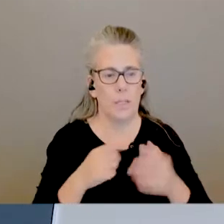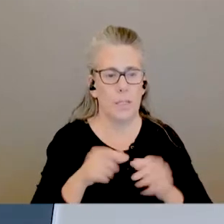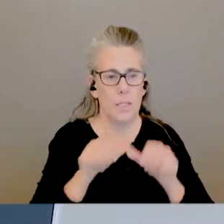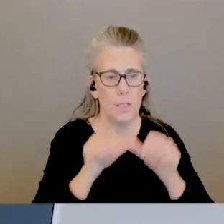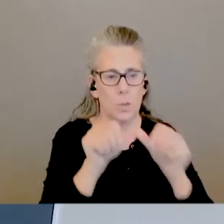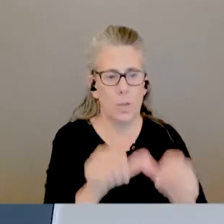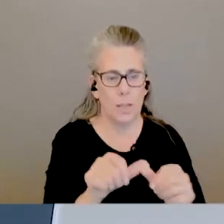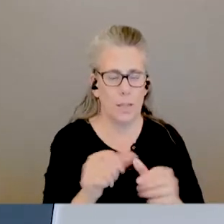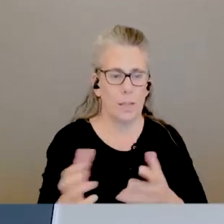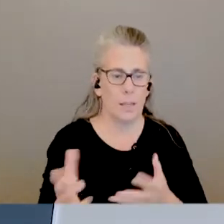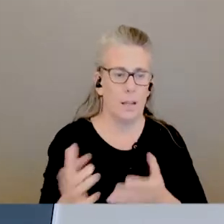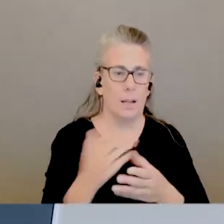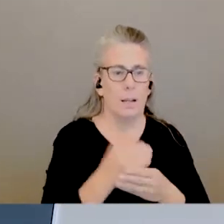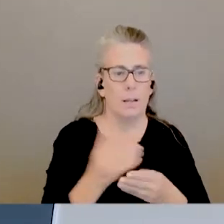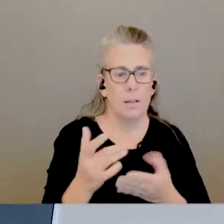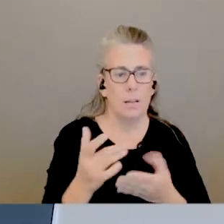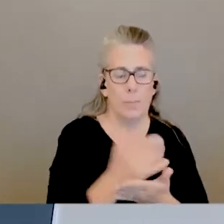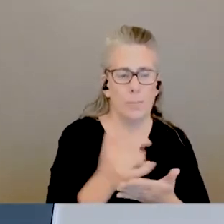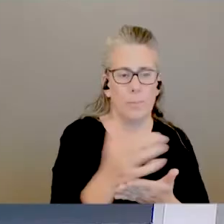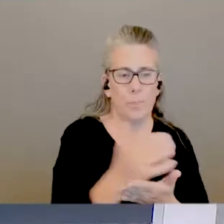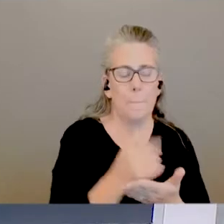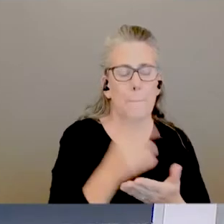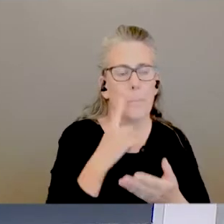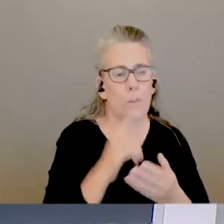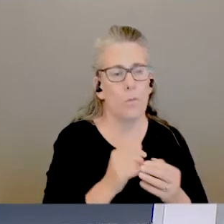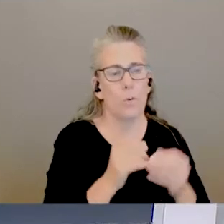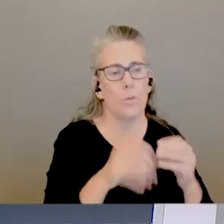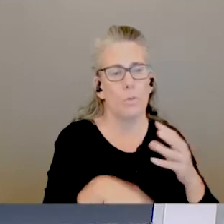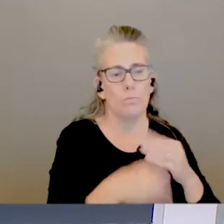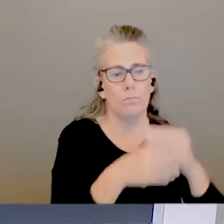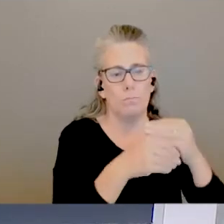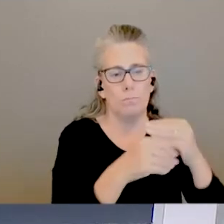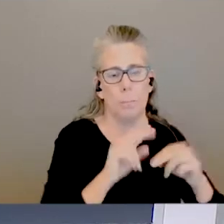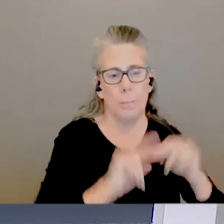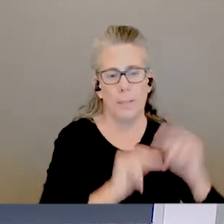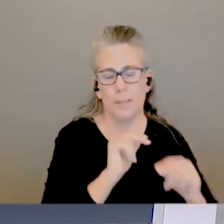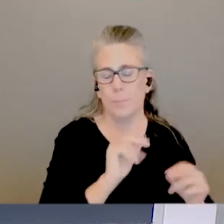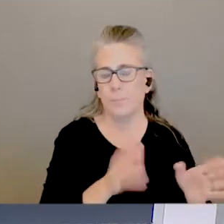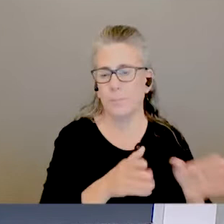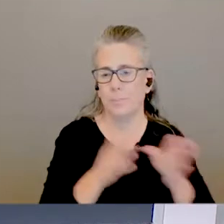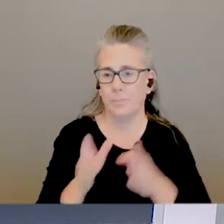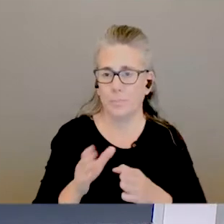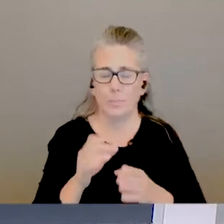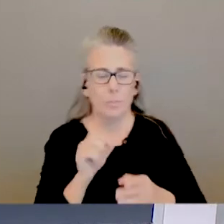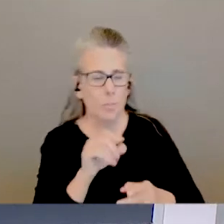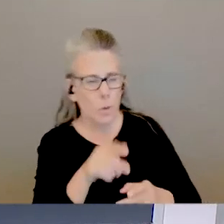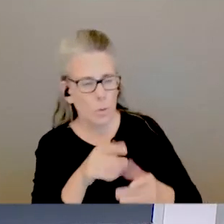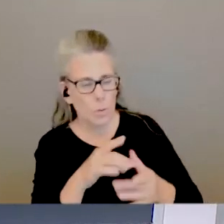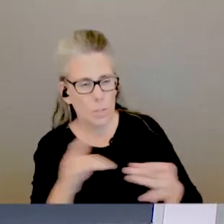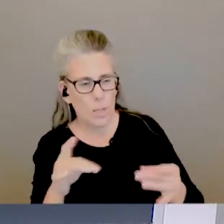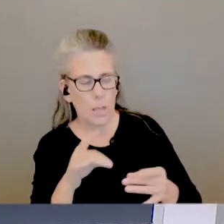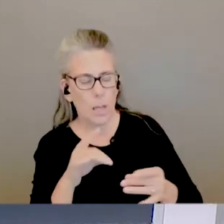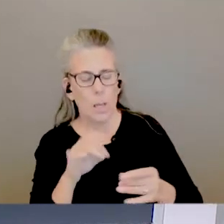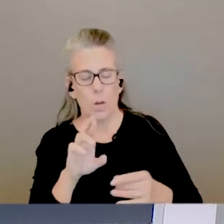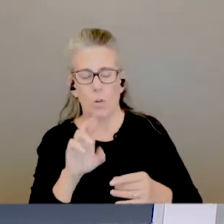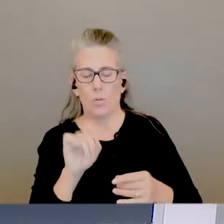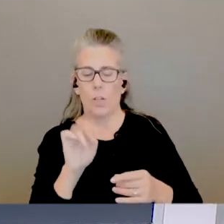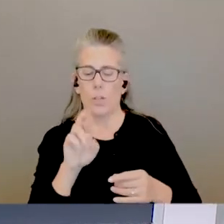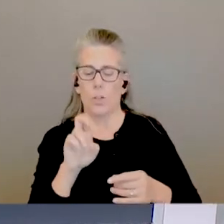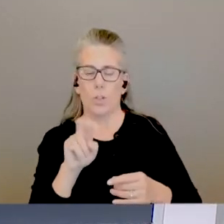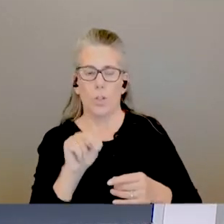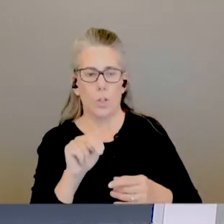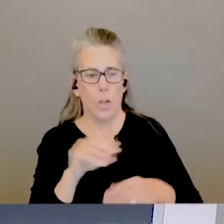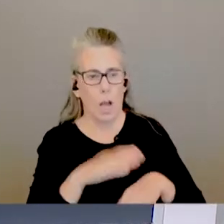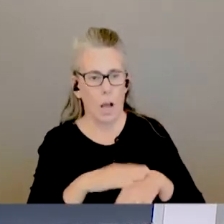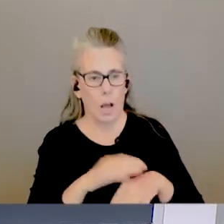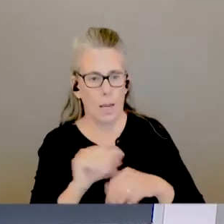And you mentioned one key thing in there that we have the ability to report on return on ad spend, right? So in other words, I'm filling in some blanks here, so